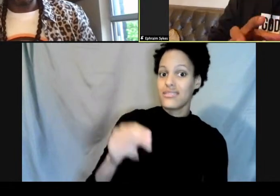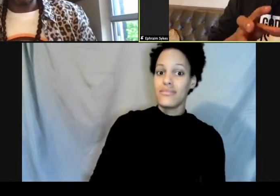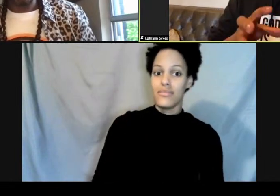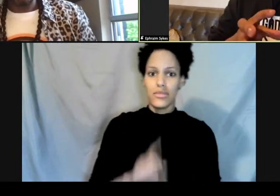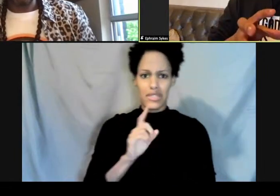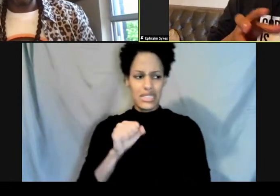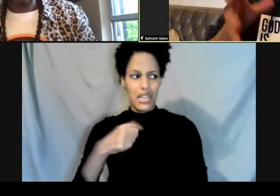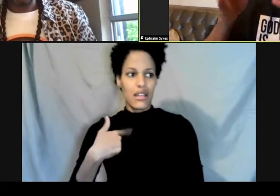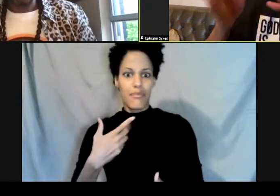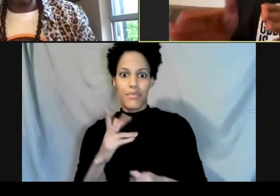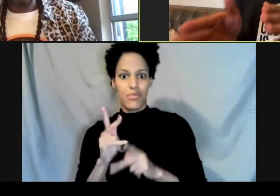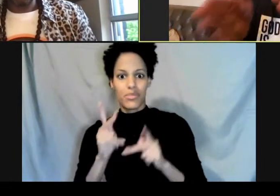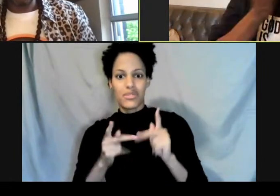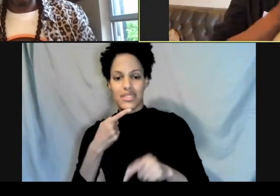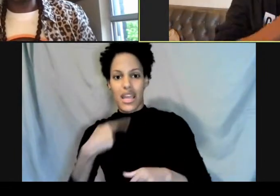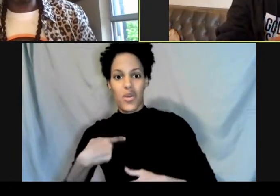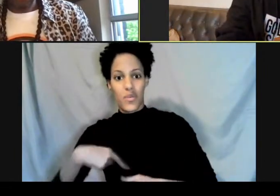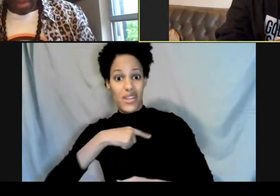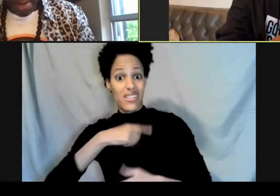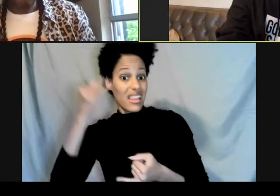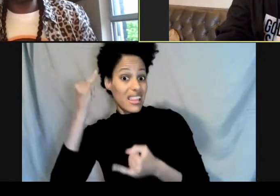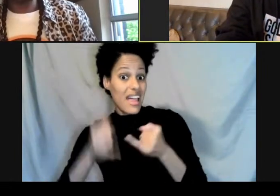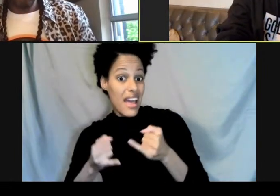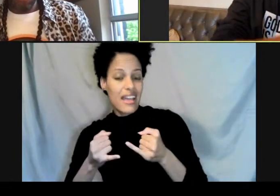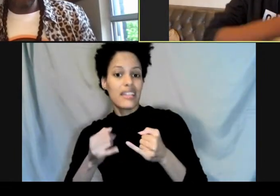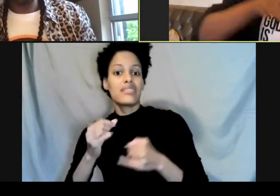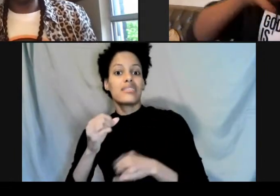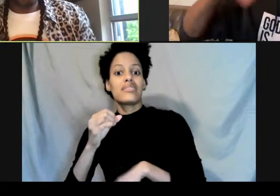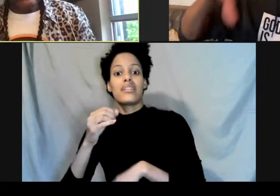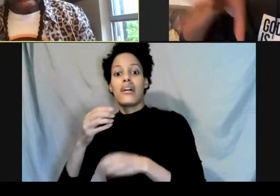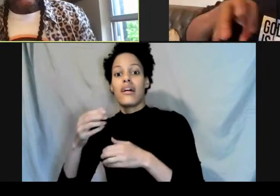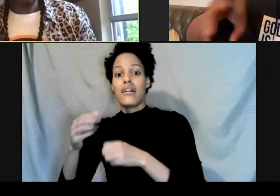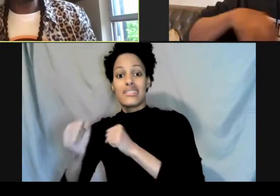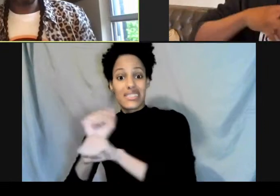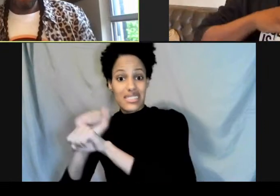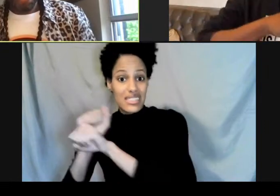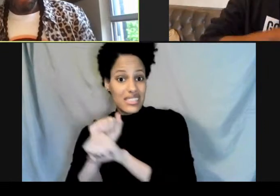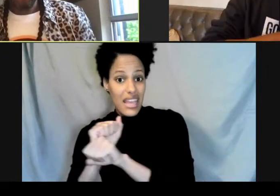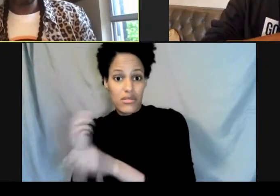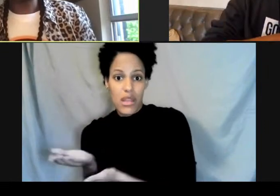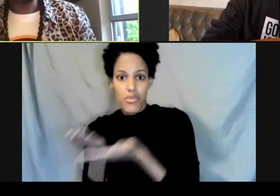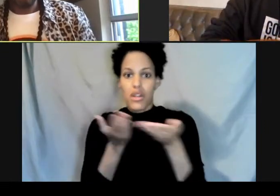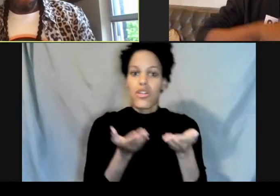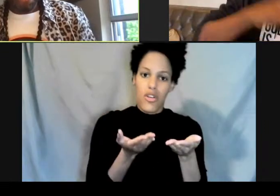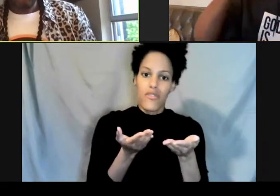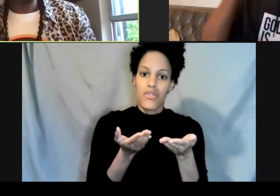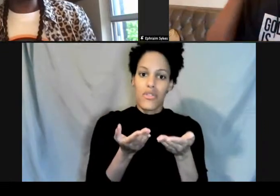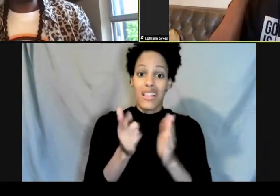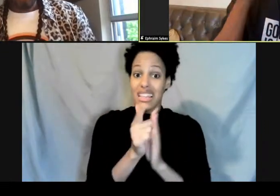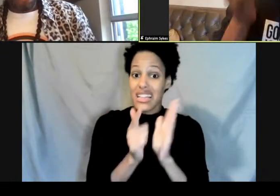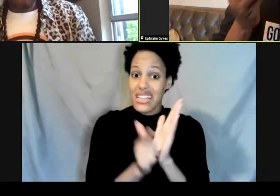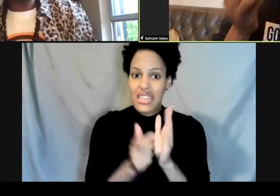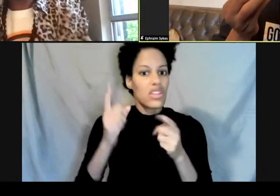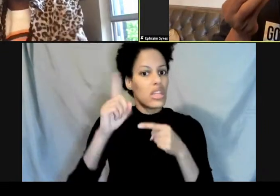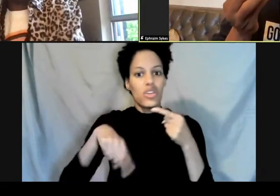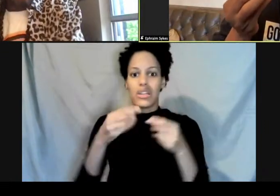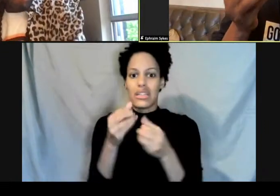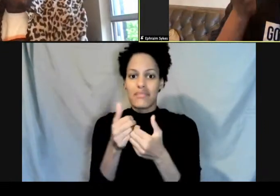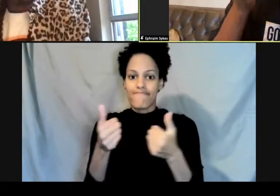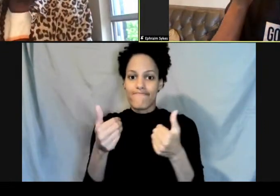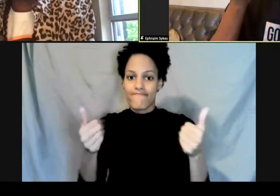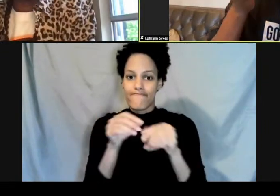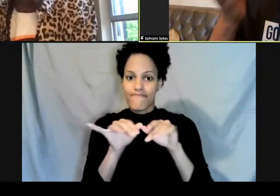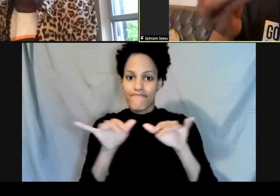last of the slaves that they brought over illegally. Yep. So they couldn't split us up like they wanted to. So we're from one specific area in